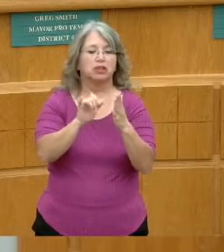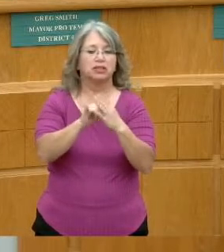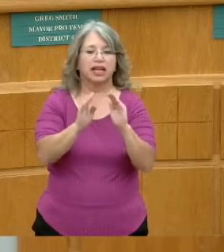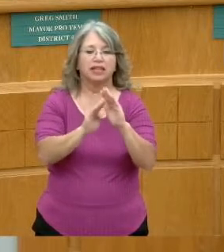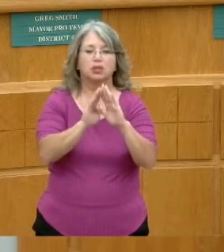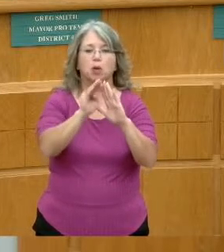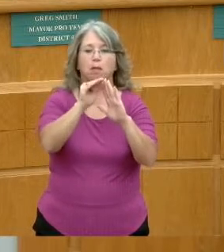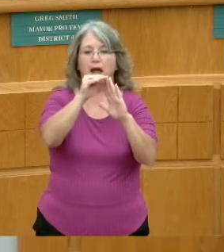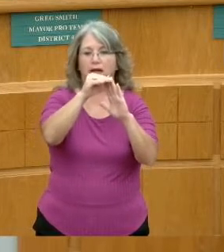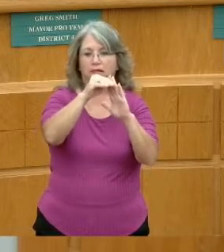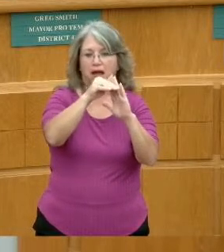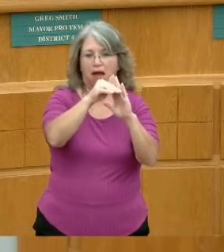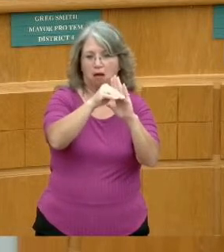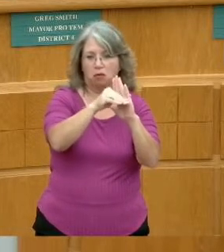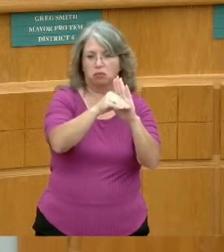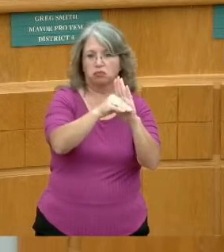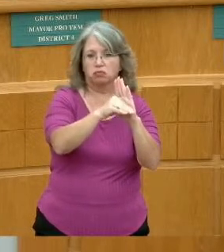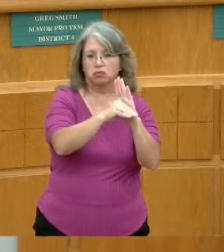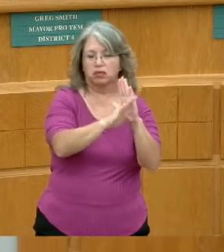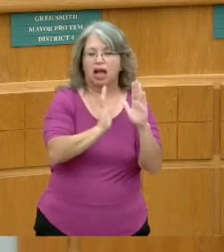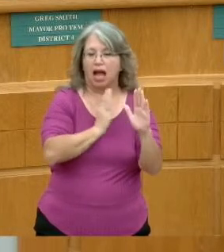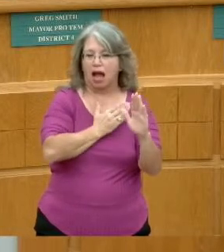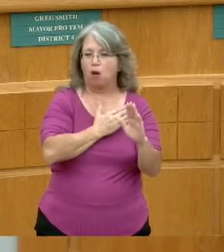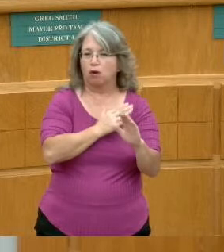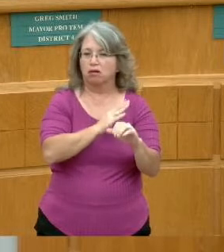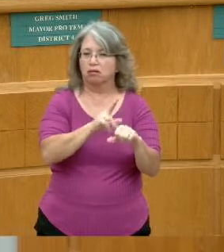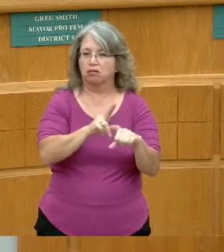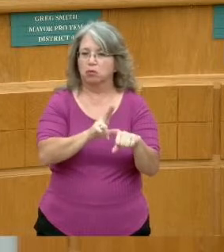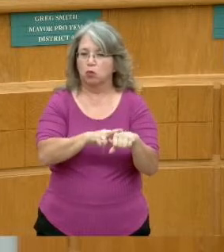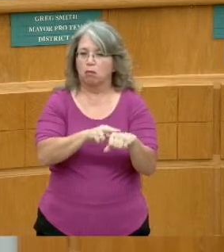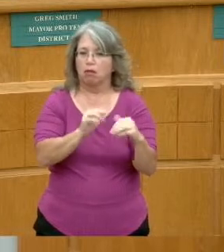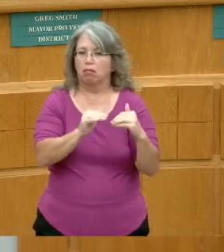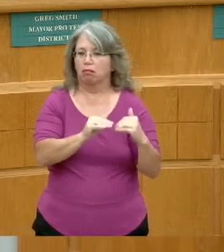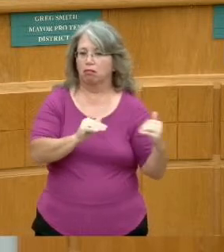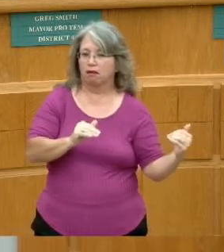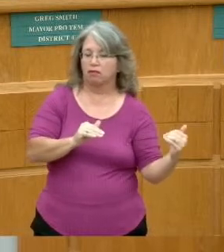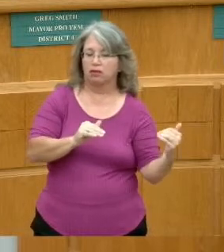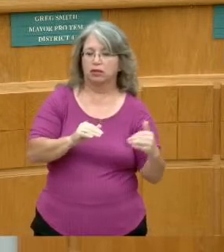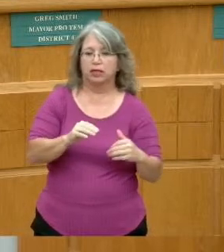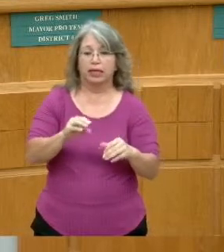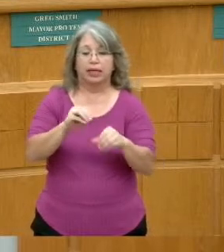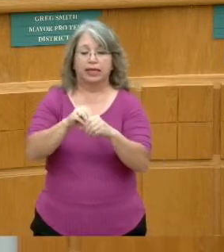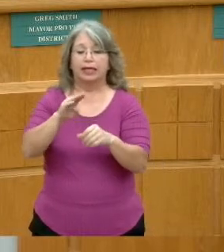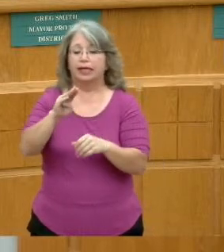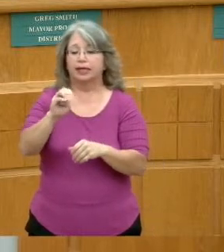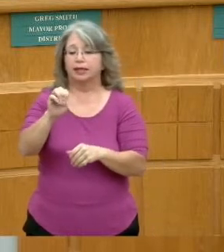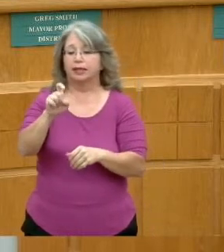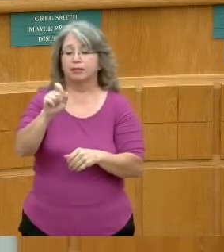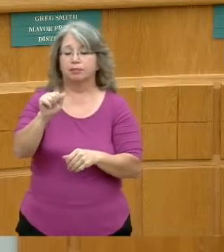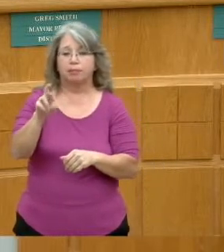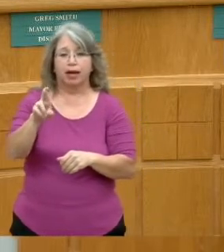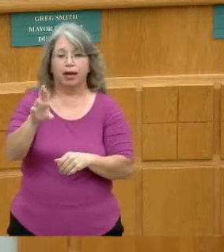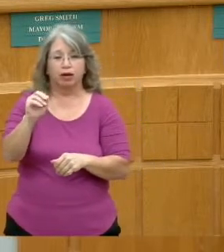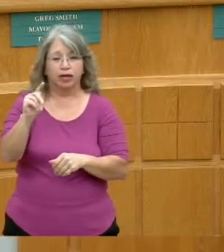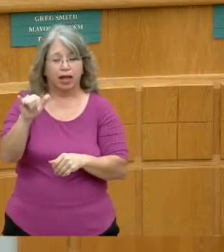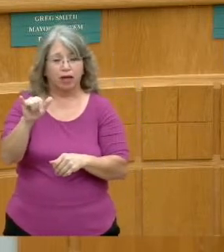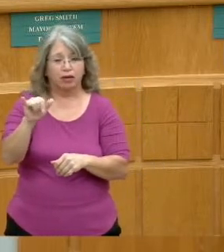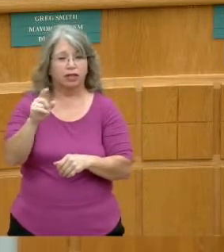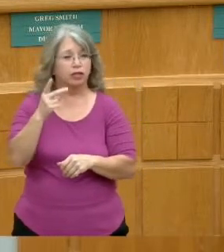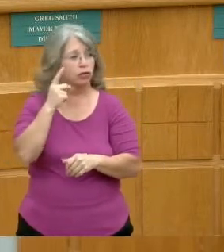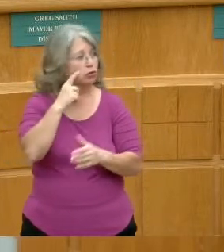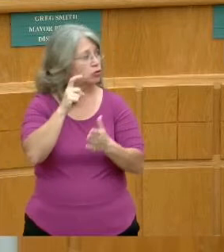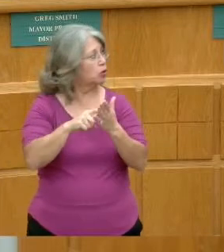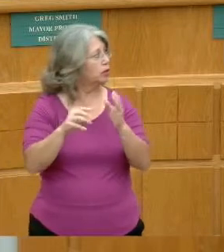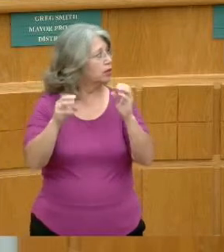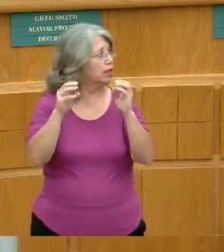the outbreaks occurred. In Bexar County, you can see there's been a few swings up and down. Maybe they've had a little bit more of a roller coaster